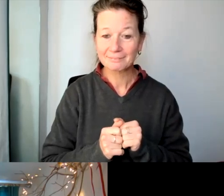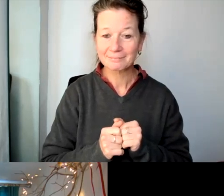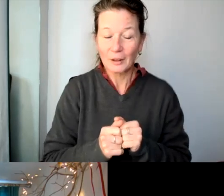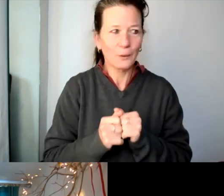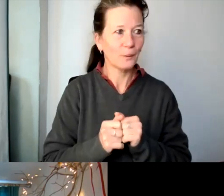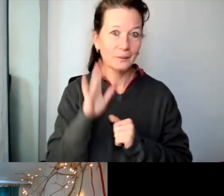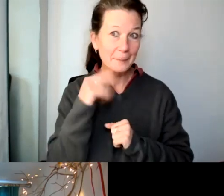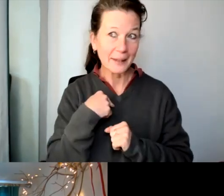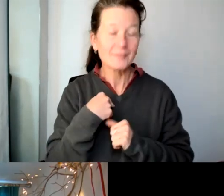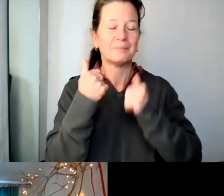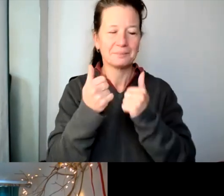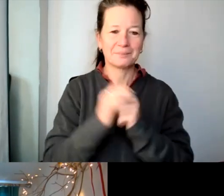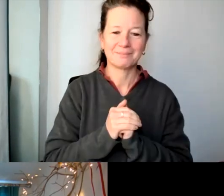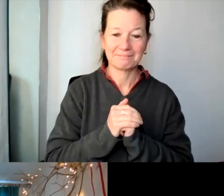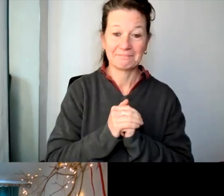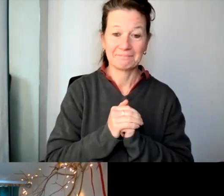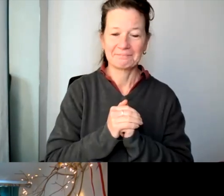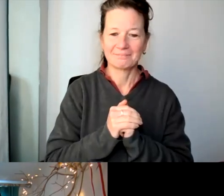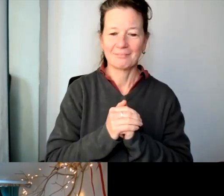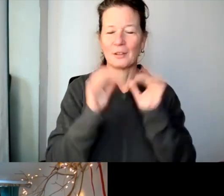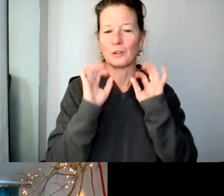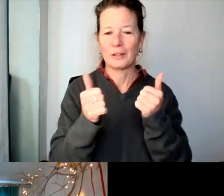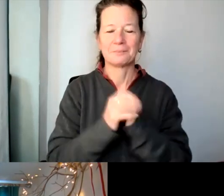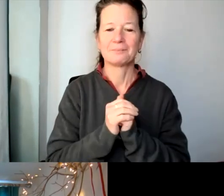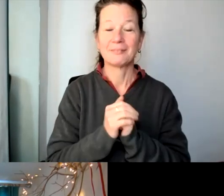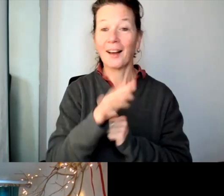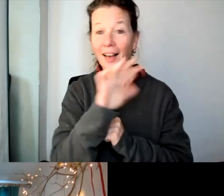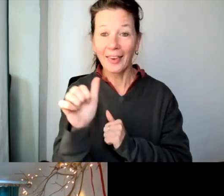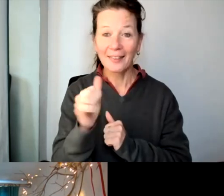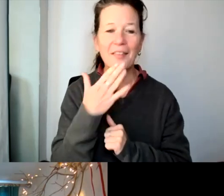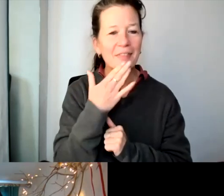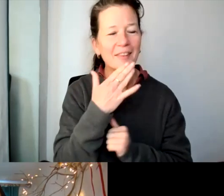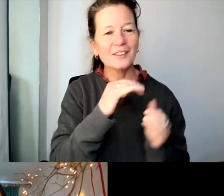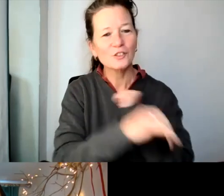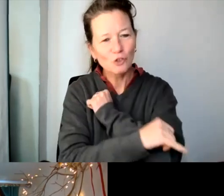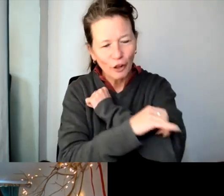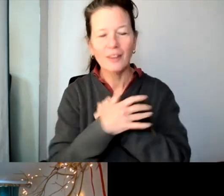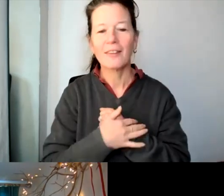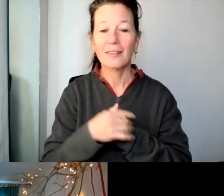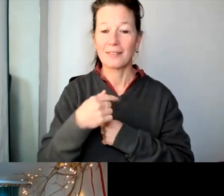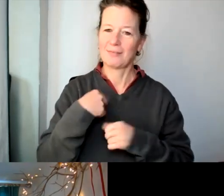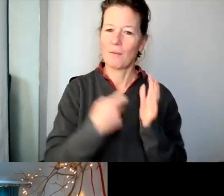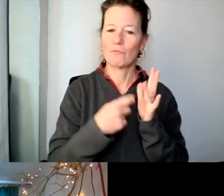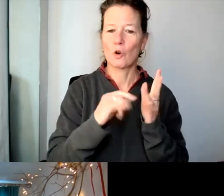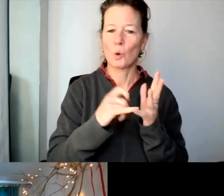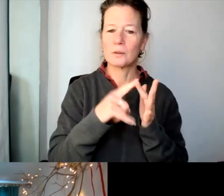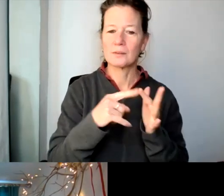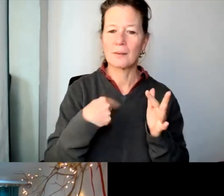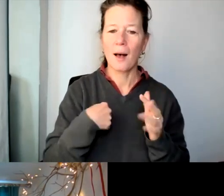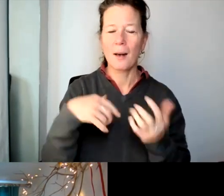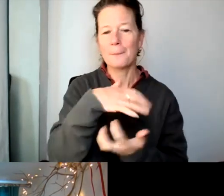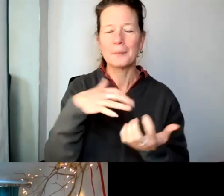Can you hear me now? Great. Yeah. Hi. Thanks, Don. I'm Rose. I am a